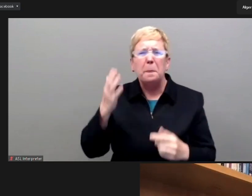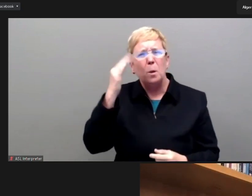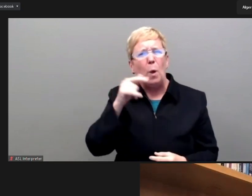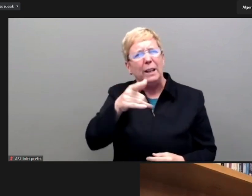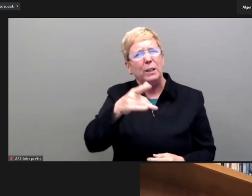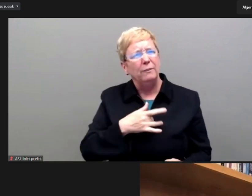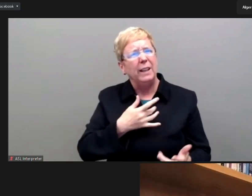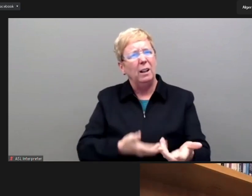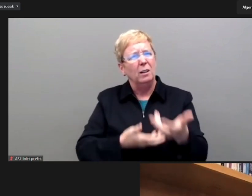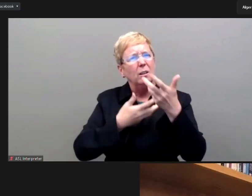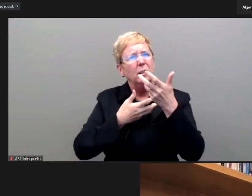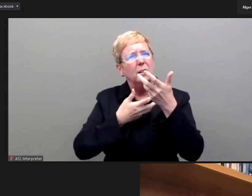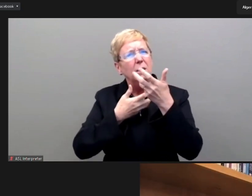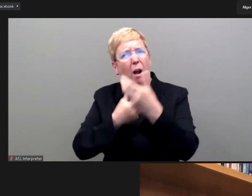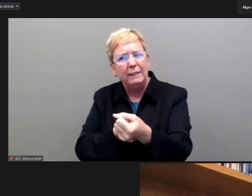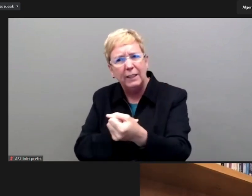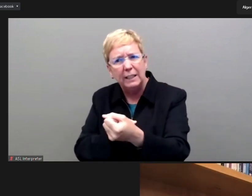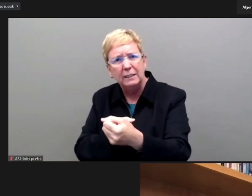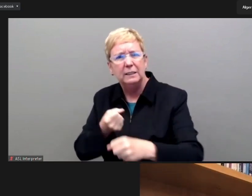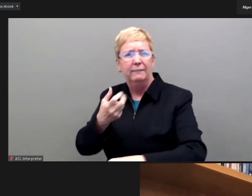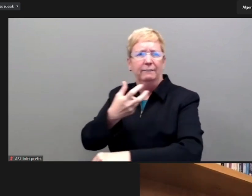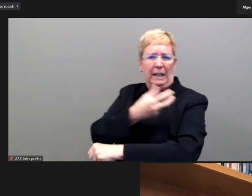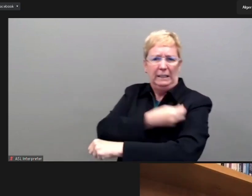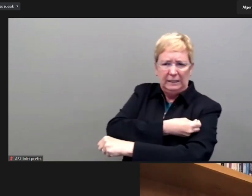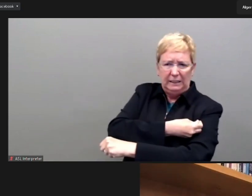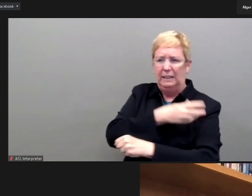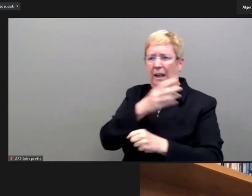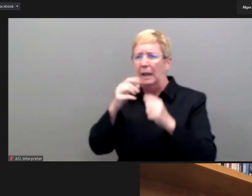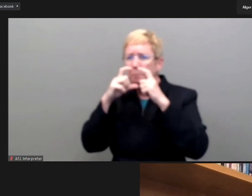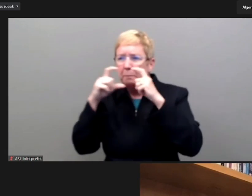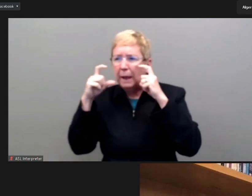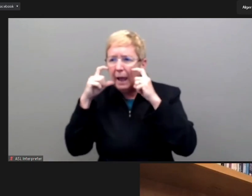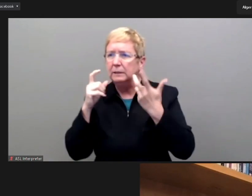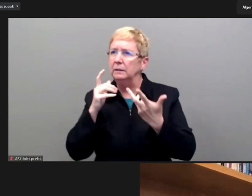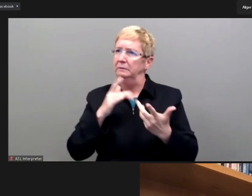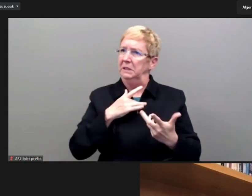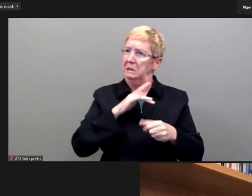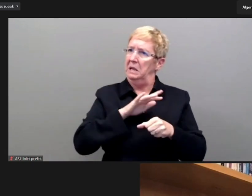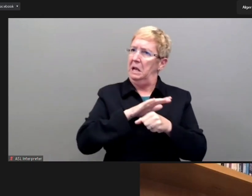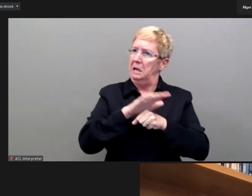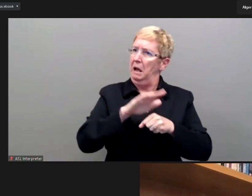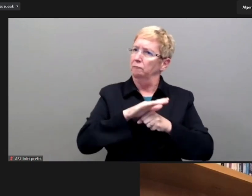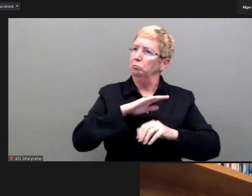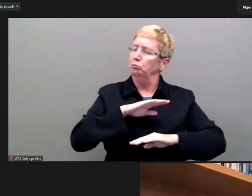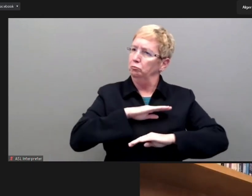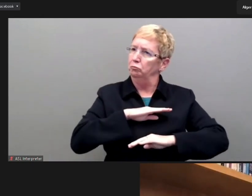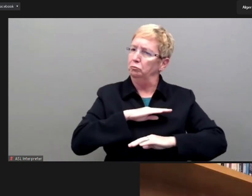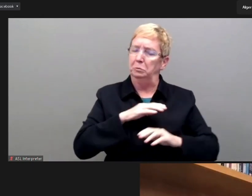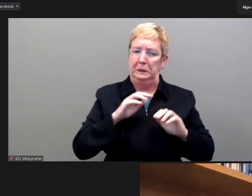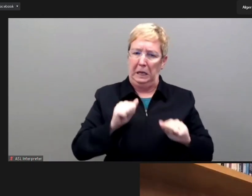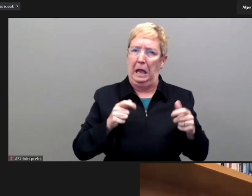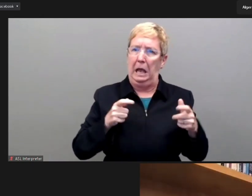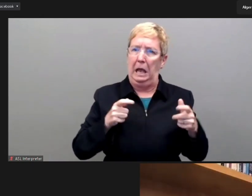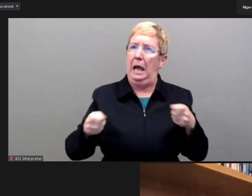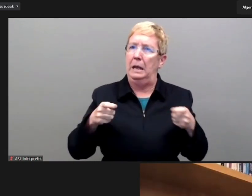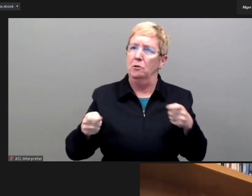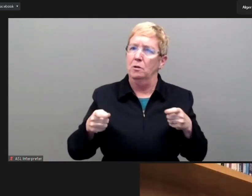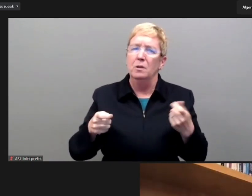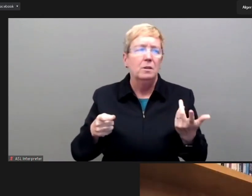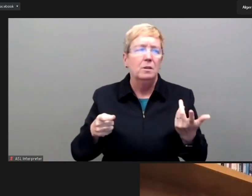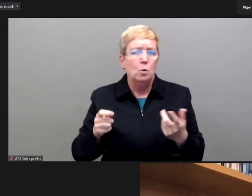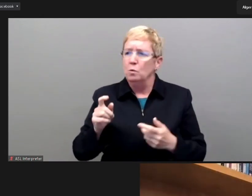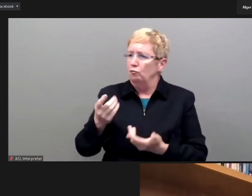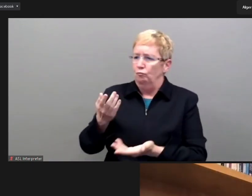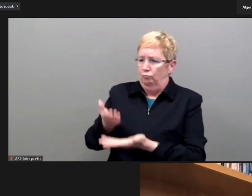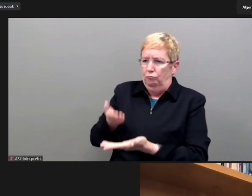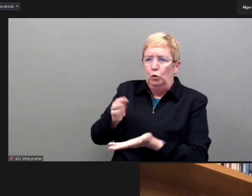two defenses are sufficient for the next month or two, and what is the basis of that confidence, or